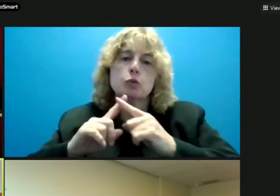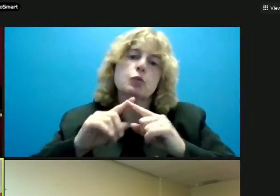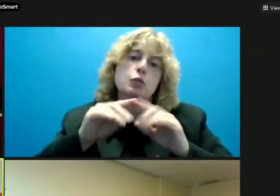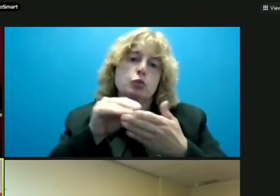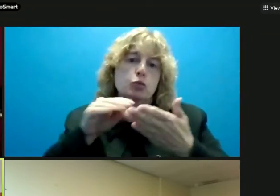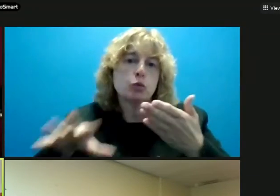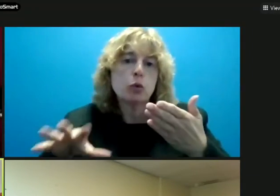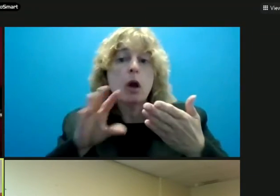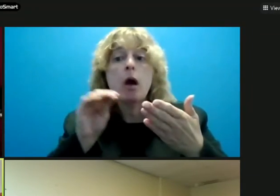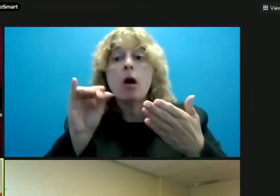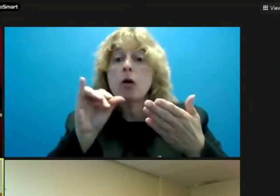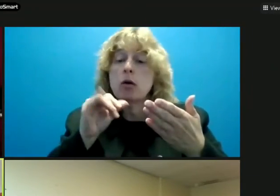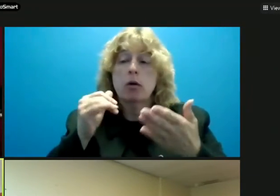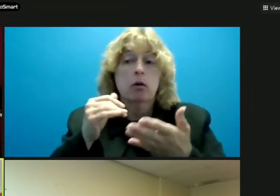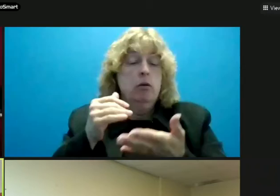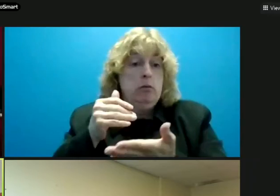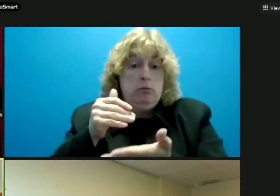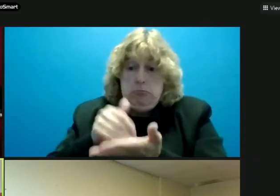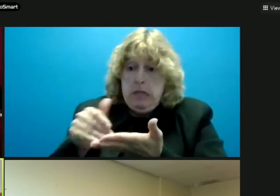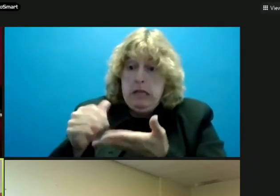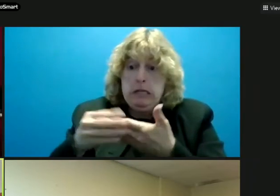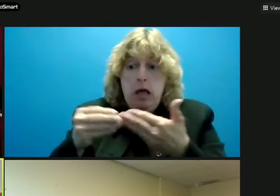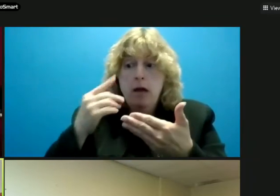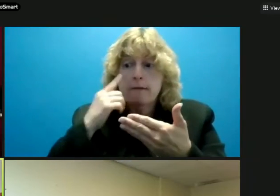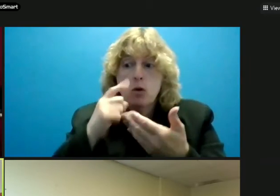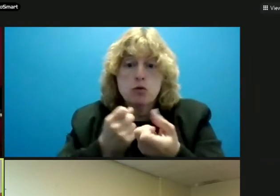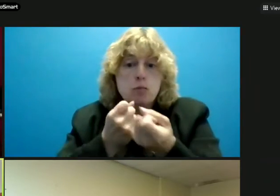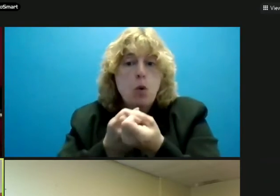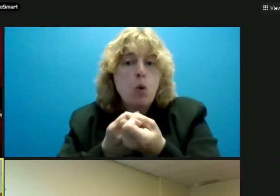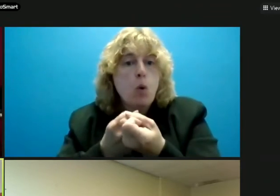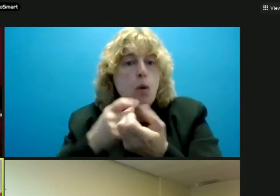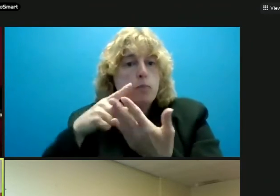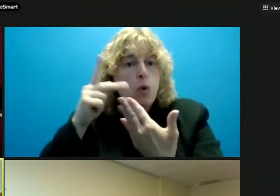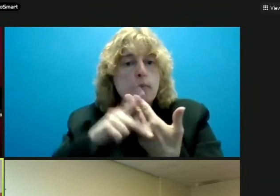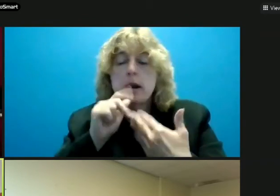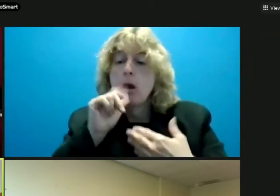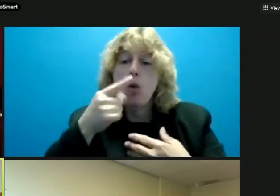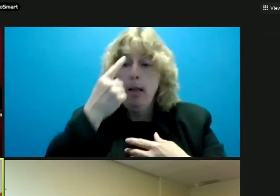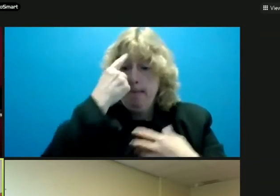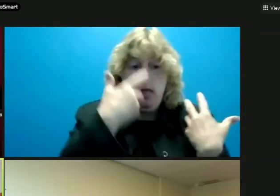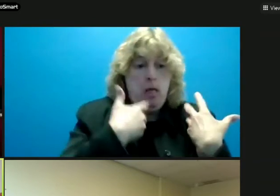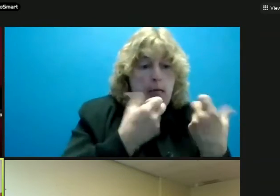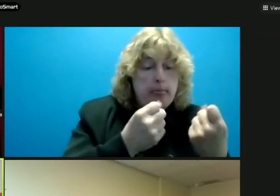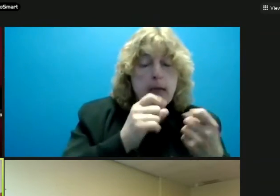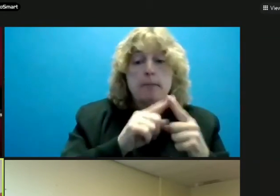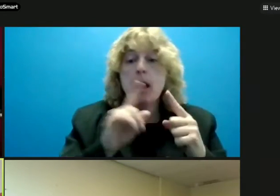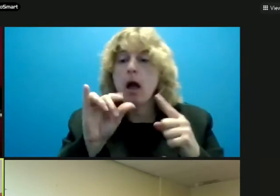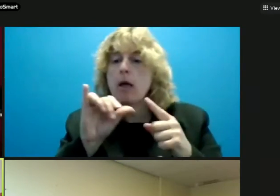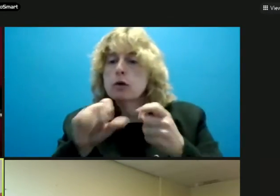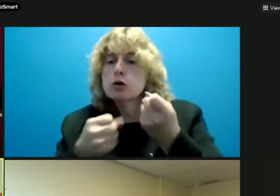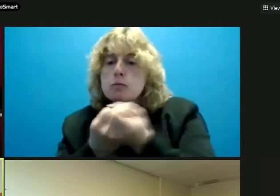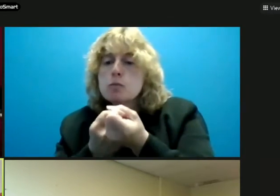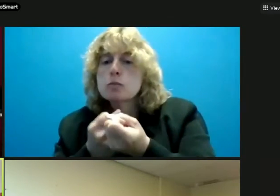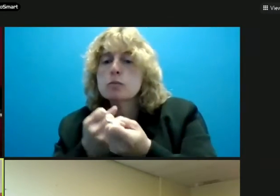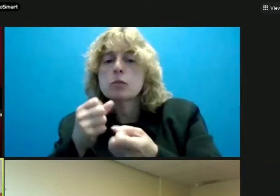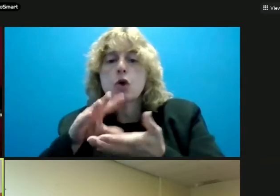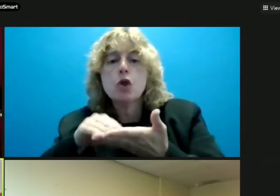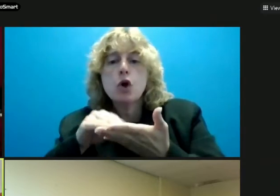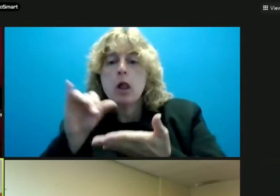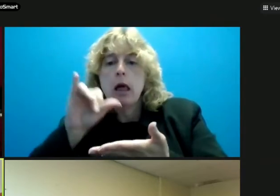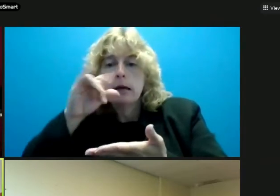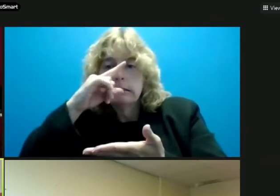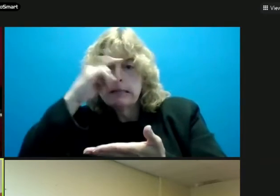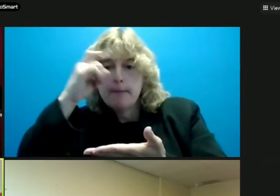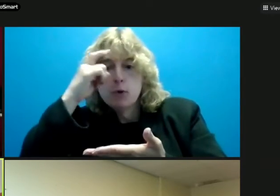we're doing for students. So not only the additional mental health support programming, but the summer learning experiences where we are partnering with